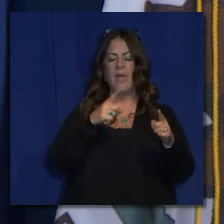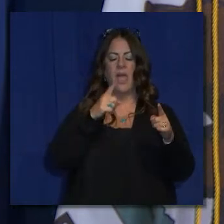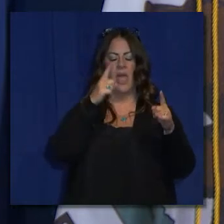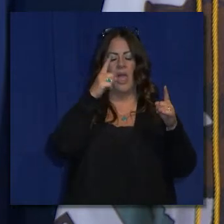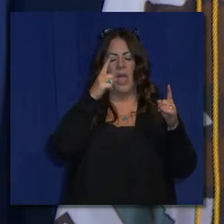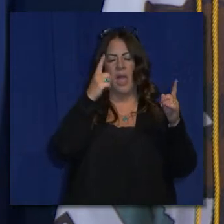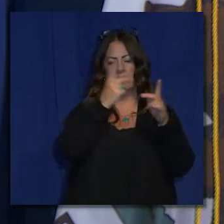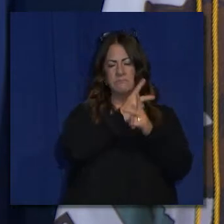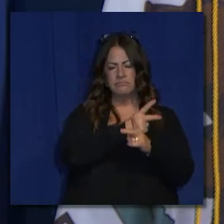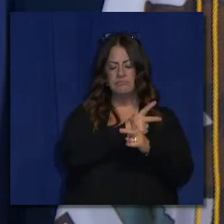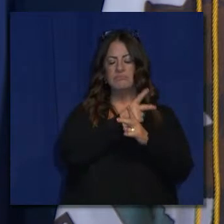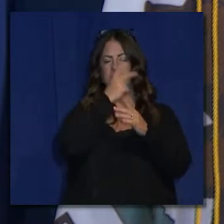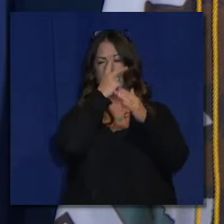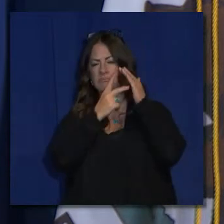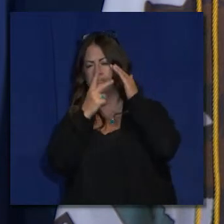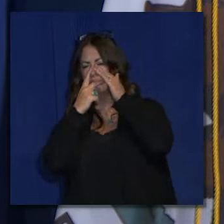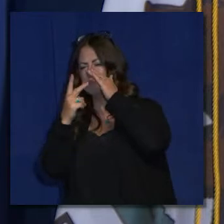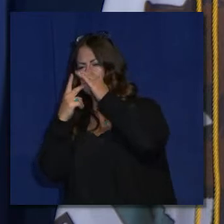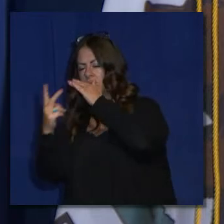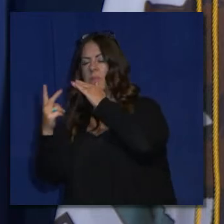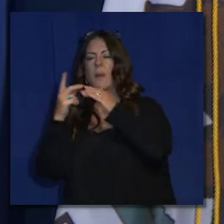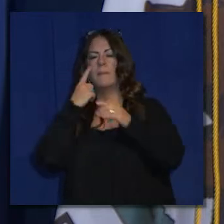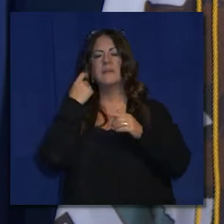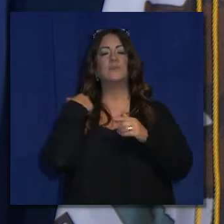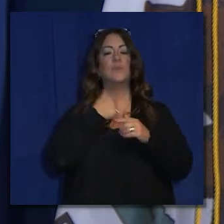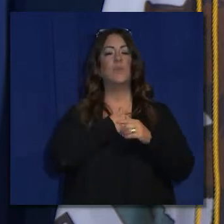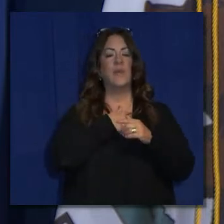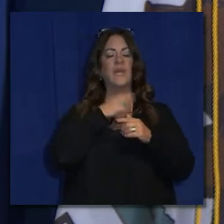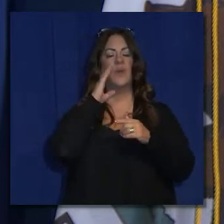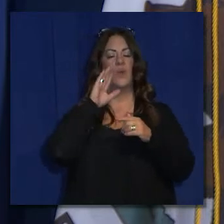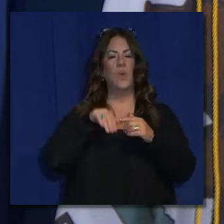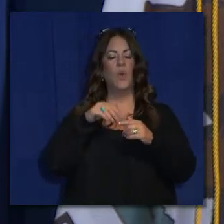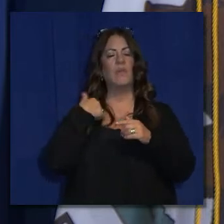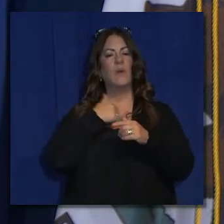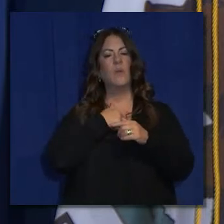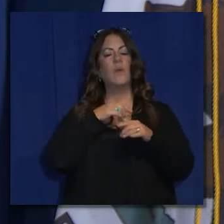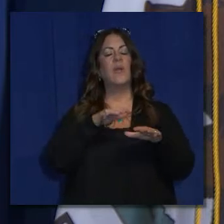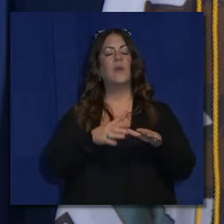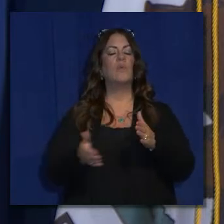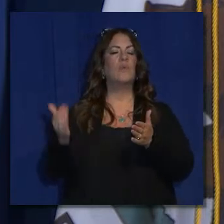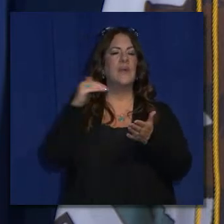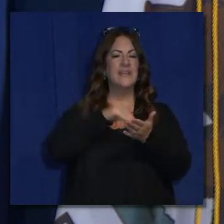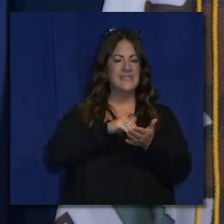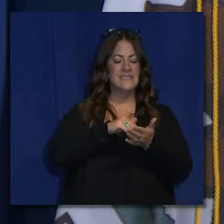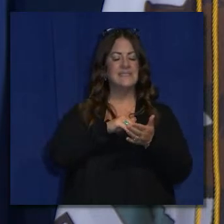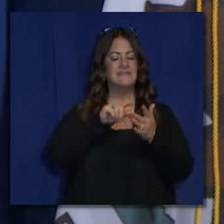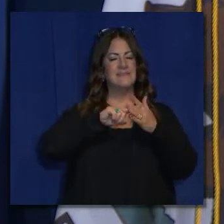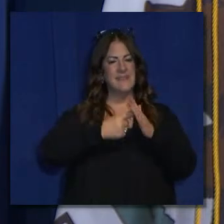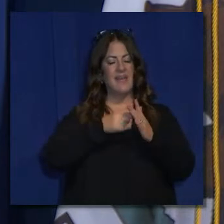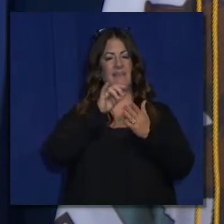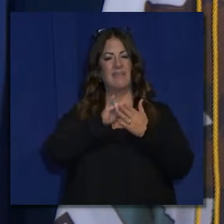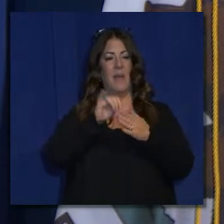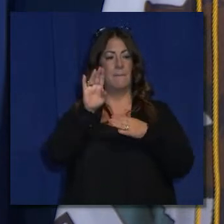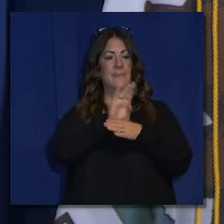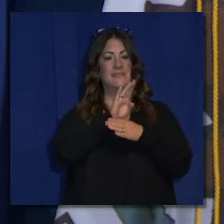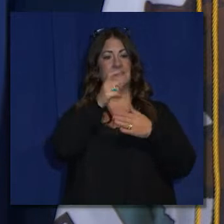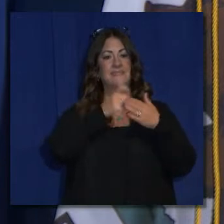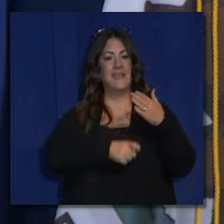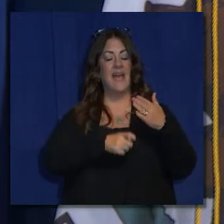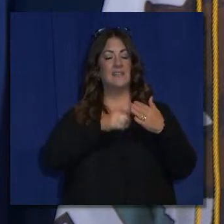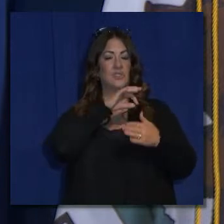However, it was offset because we took early action to reinstate the business tax credits that were limited during the